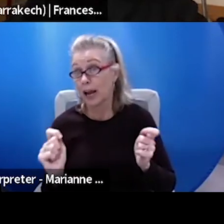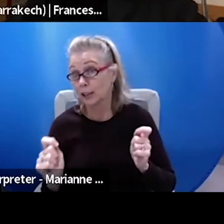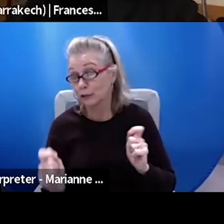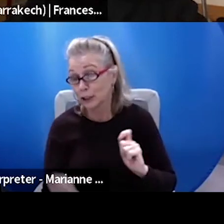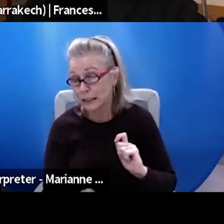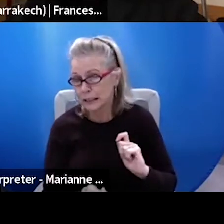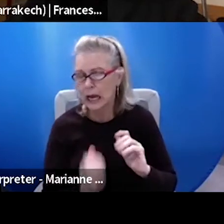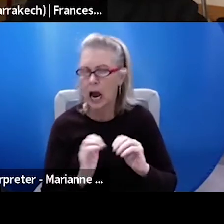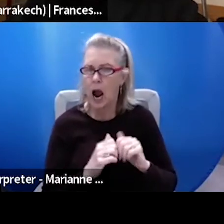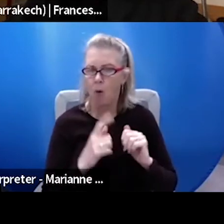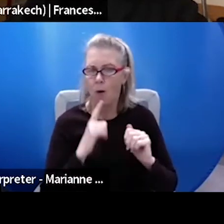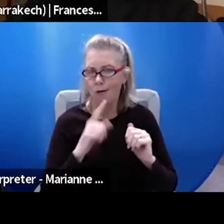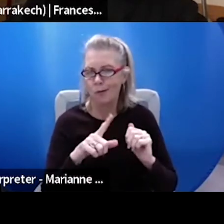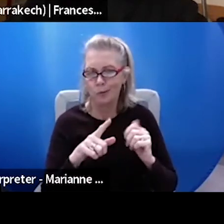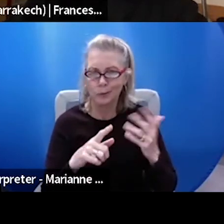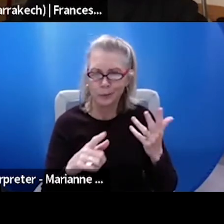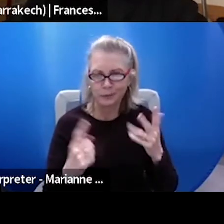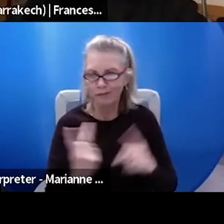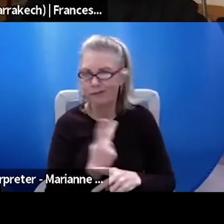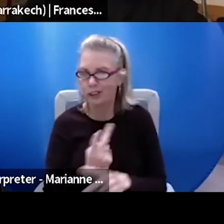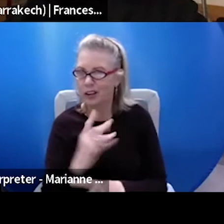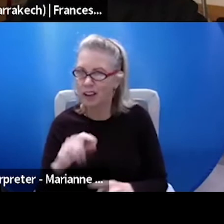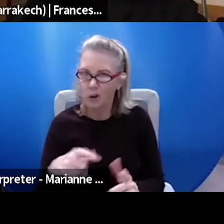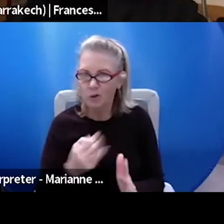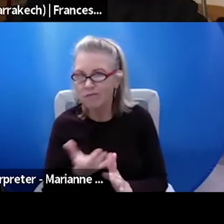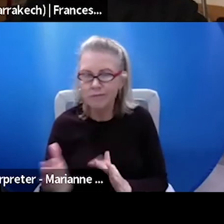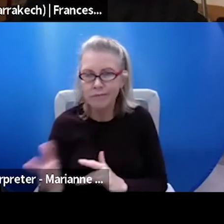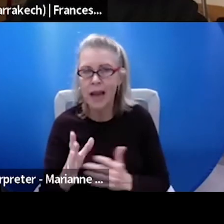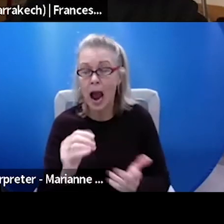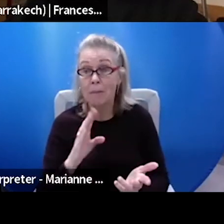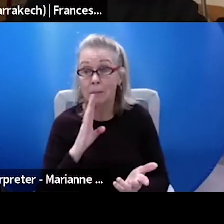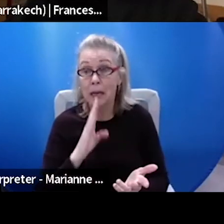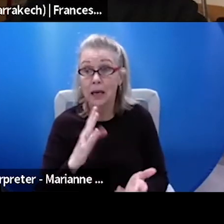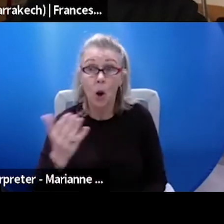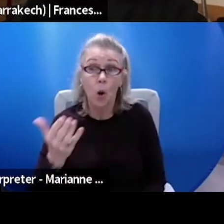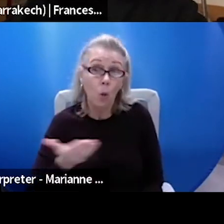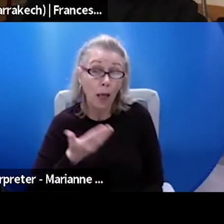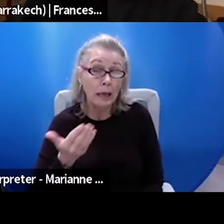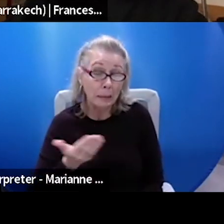also navigating that relationship? And being welcoming neighbors, right?